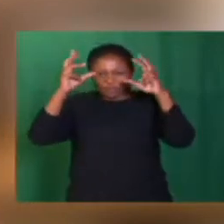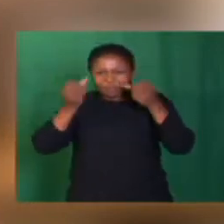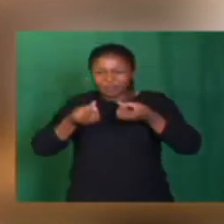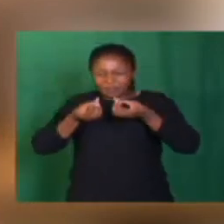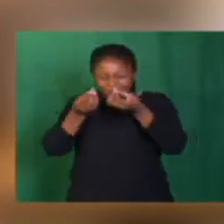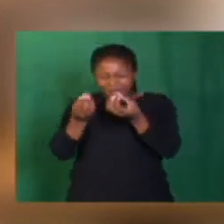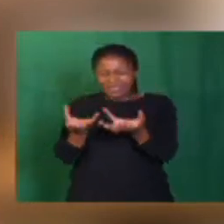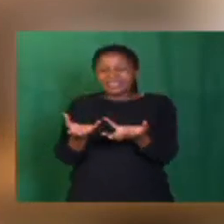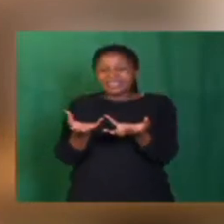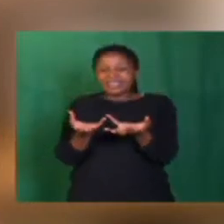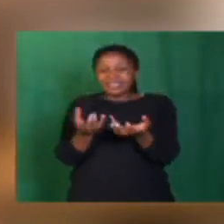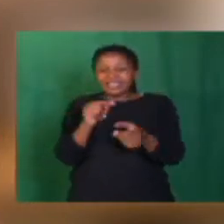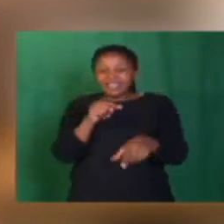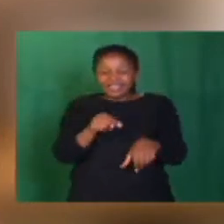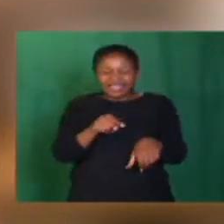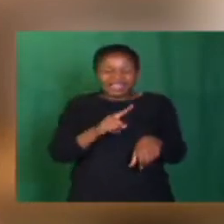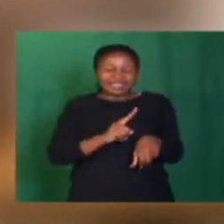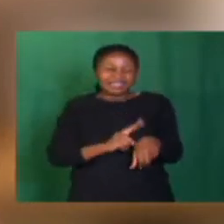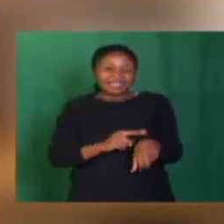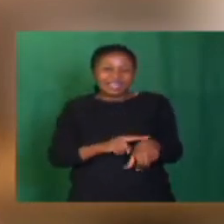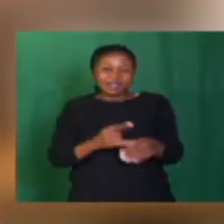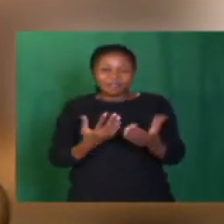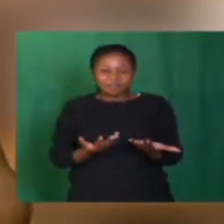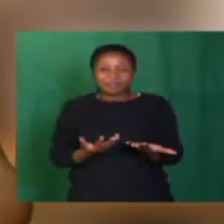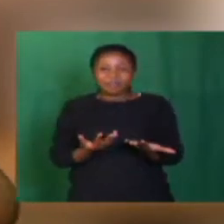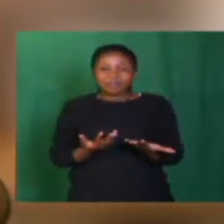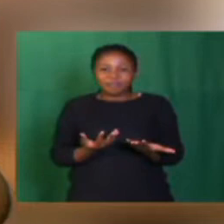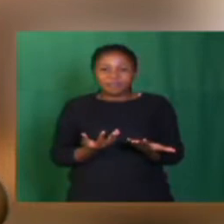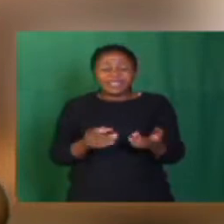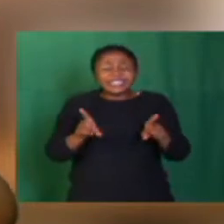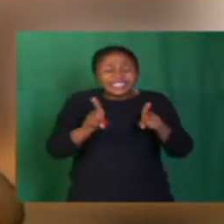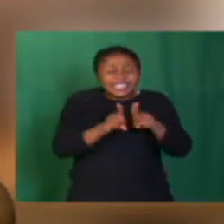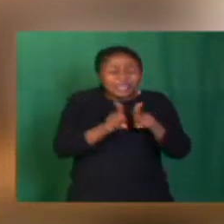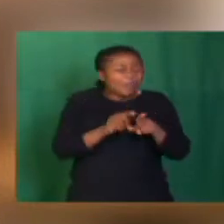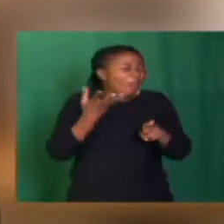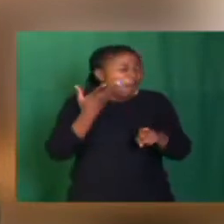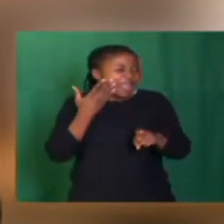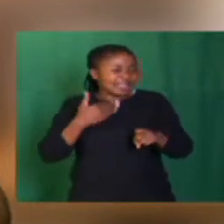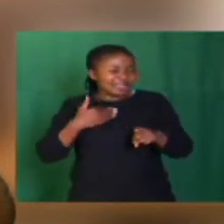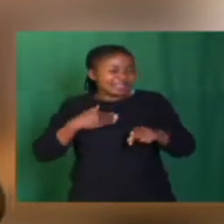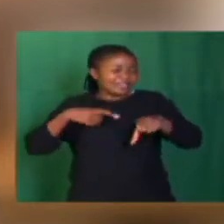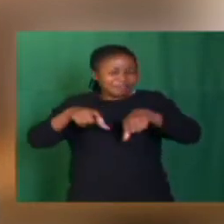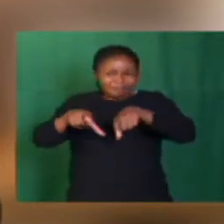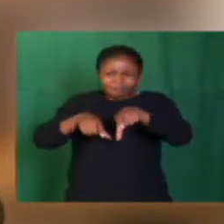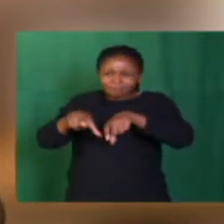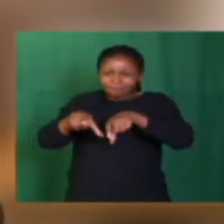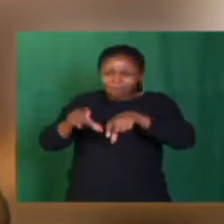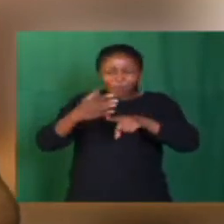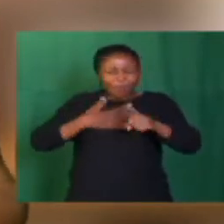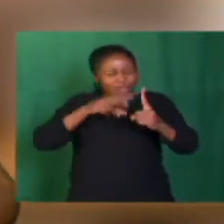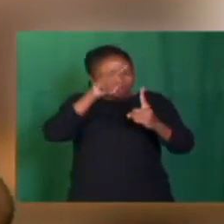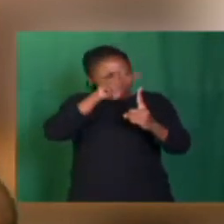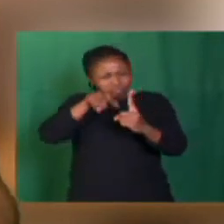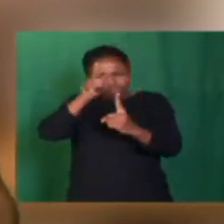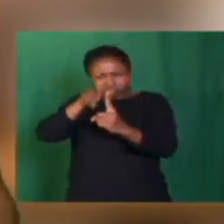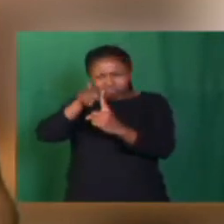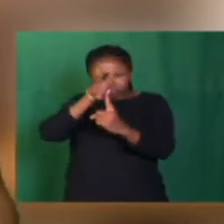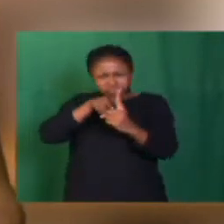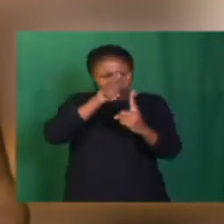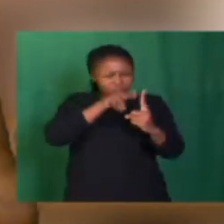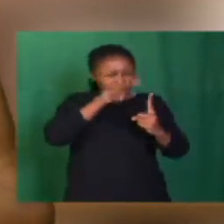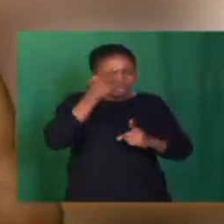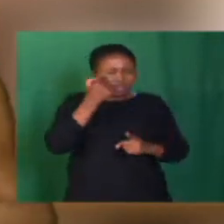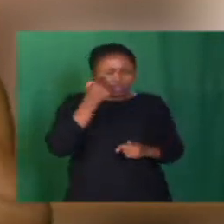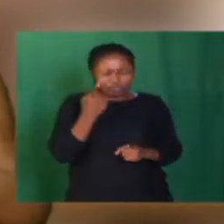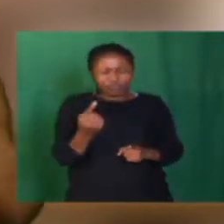in that moment? It is an assessment that is in different stages. there's a stage whereby your teacher will